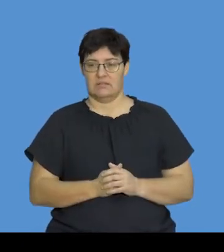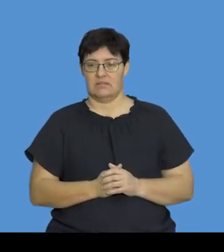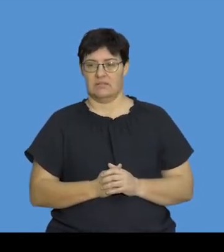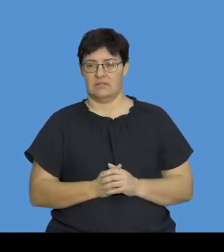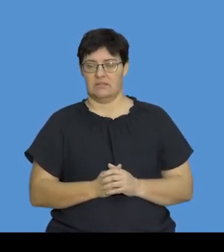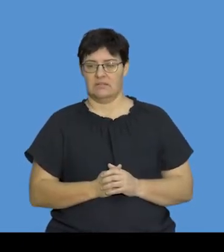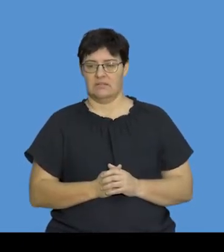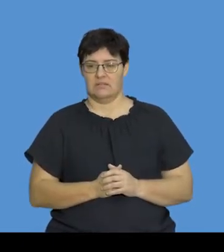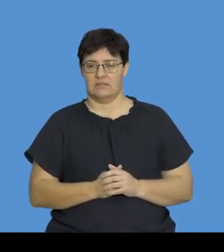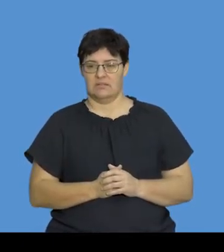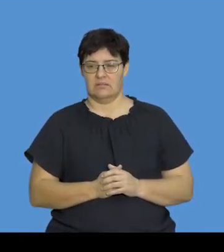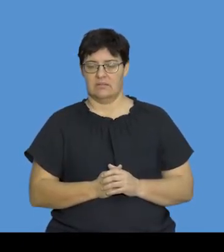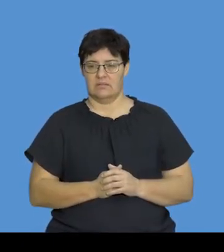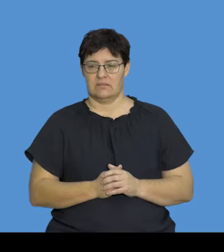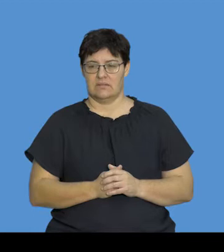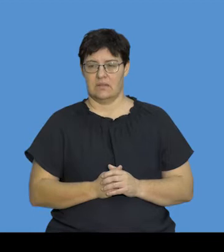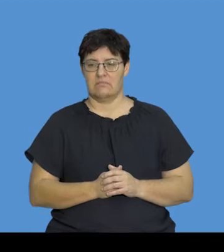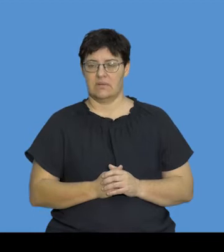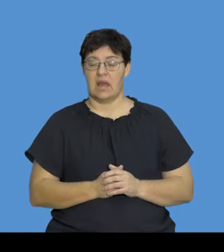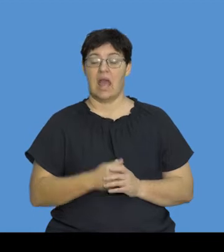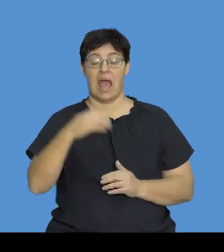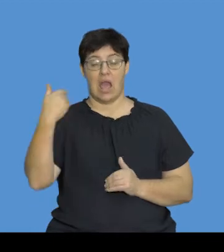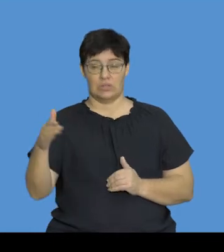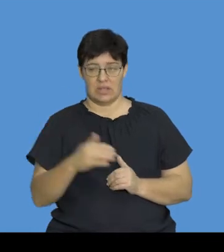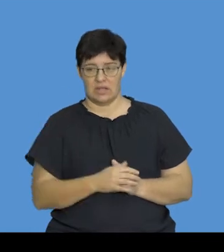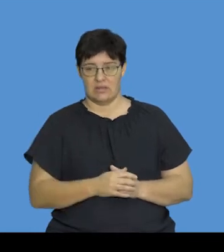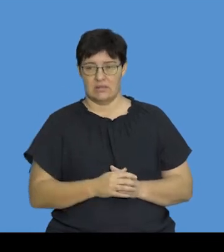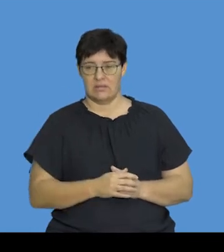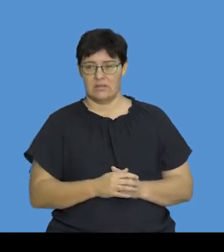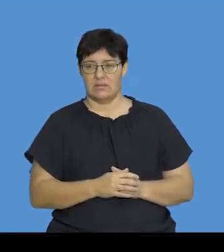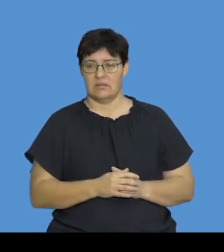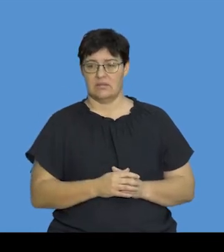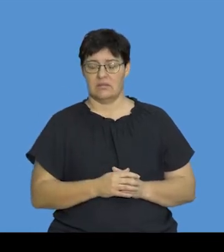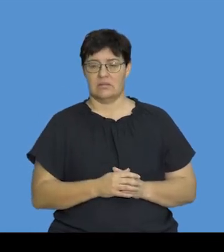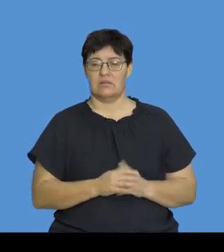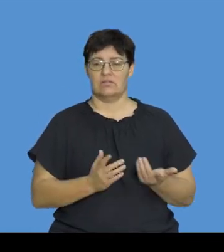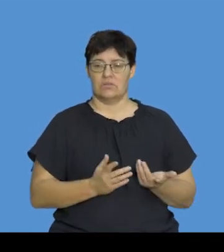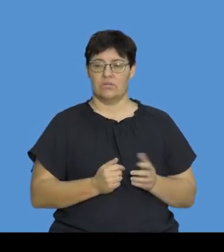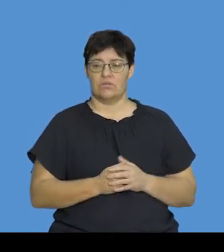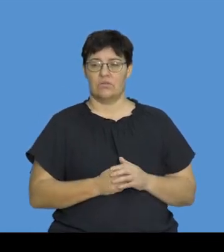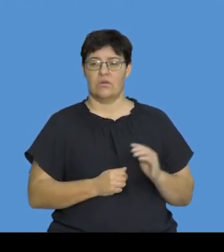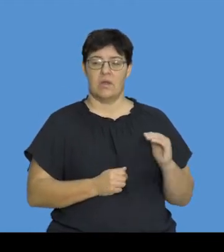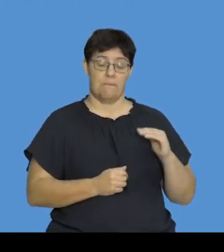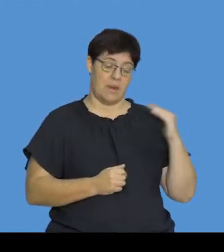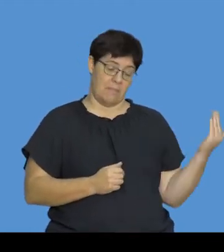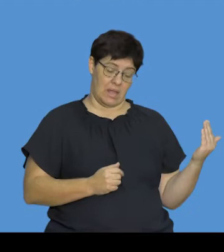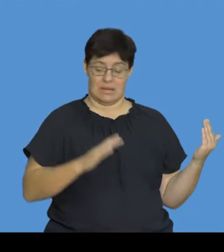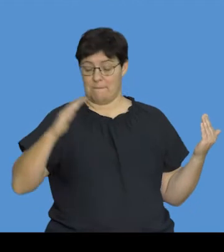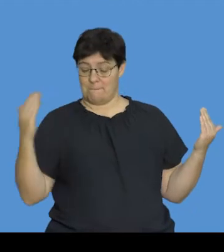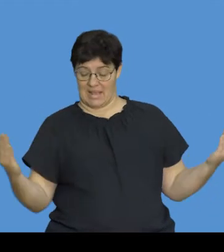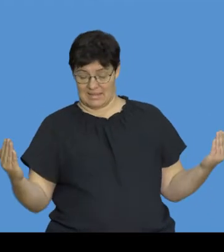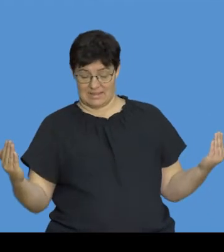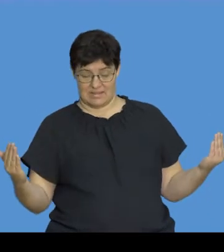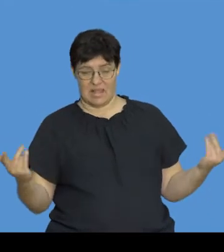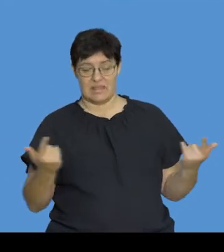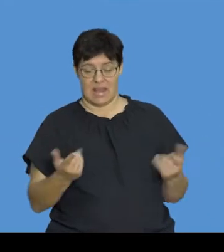it will be the O, which is the outers. So it is the outer terms of the brackets, this one and that one. And then